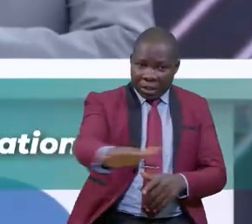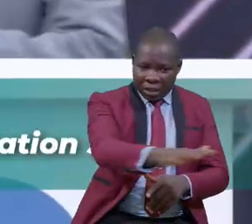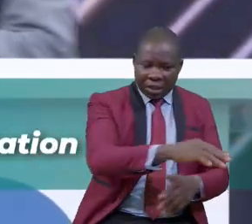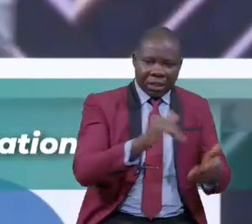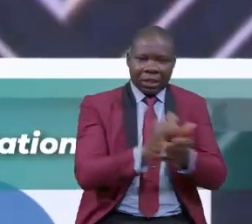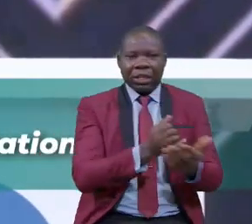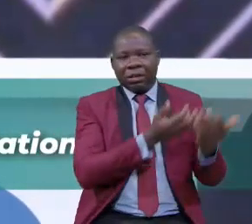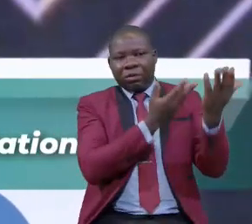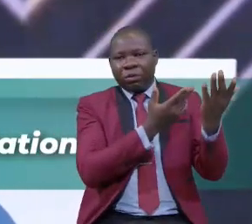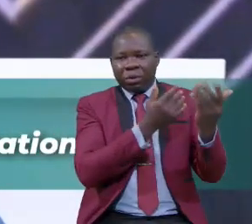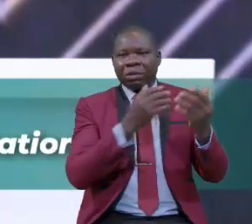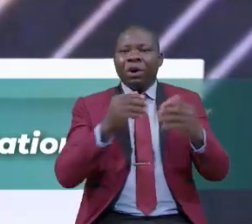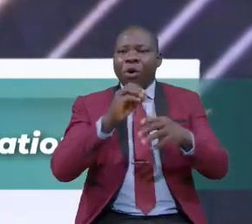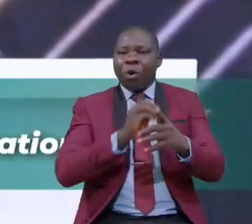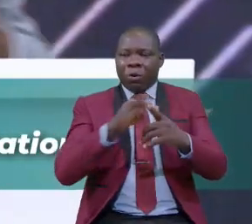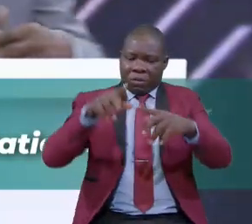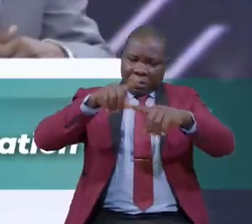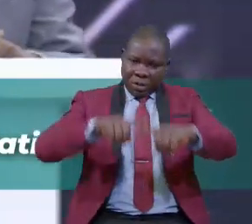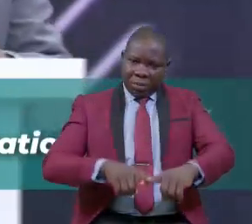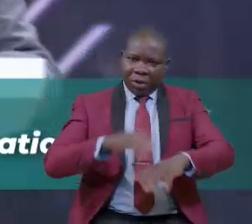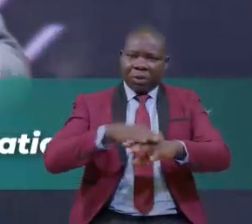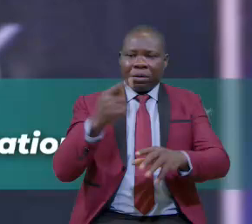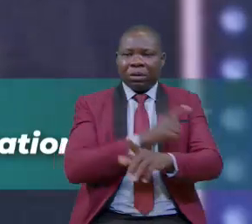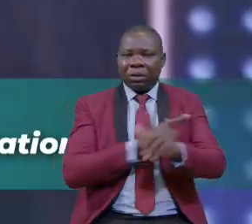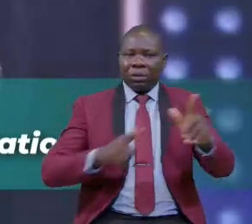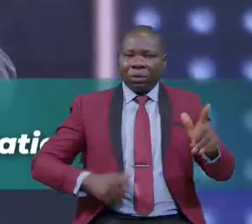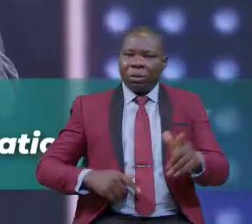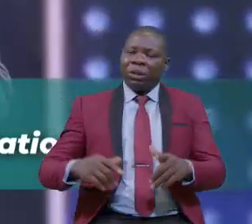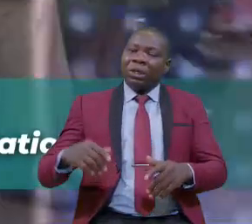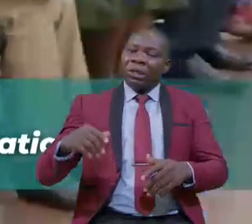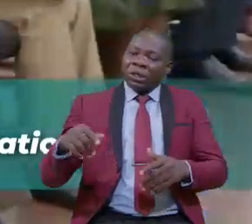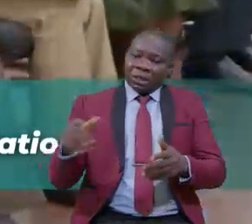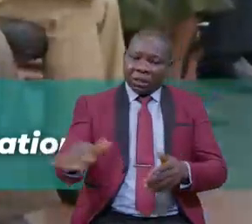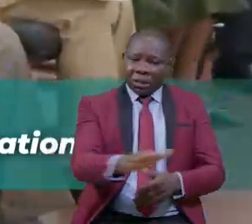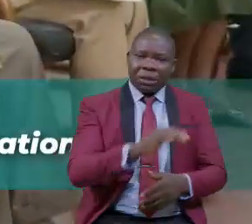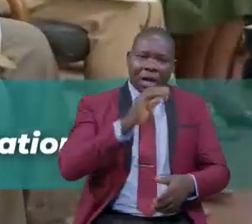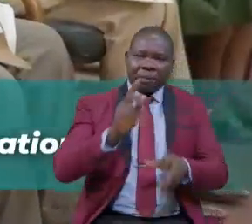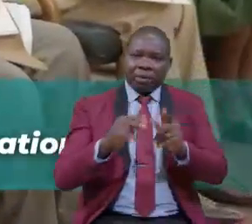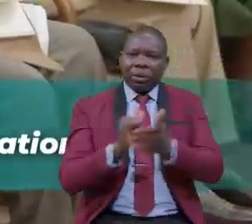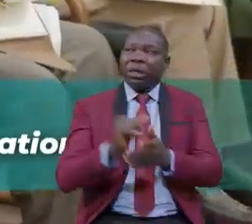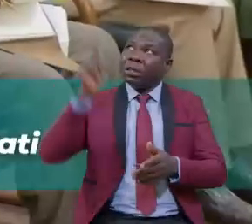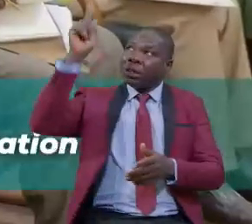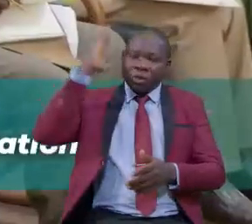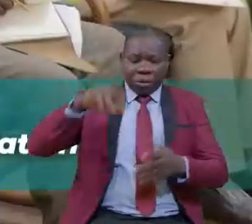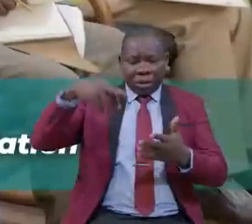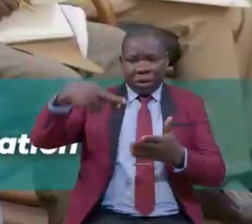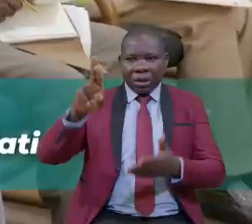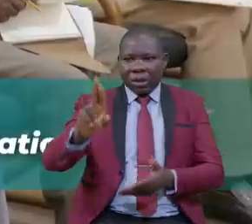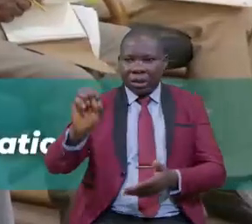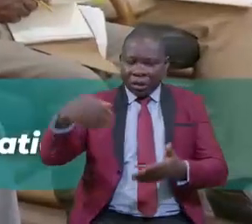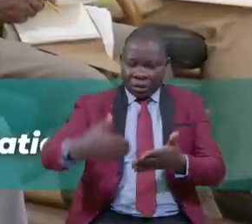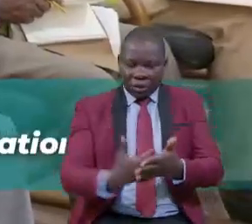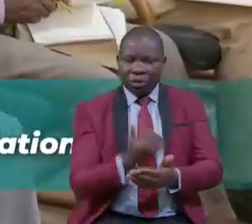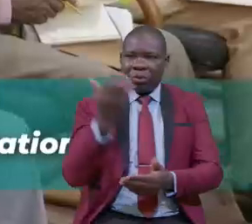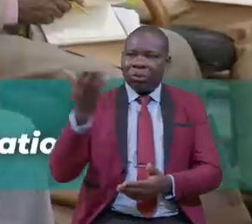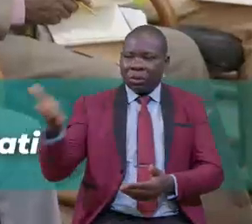the Lord, they are the people that they will renew their strength. They shall mount up with